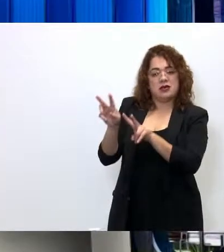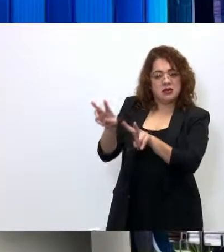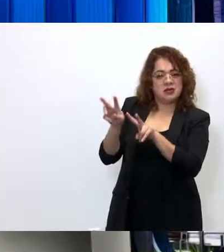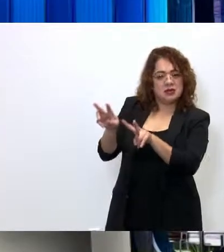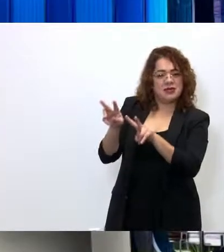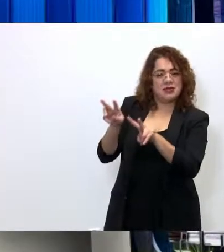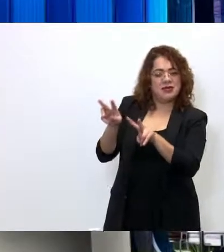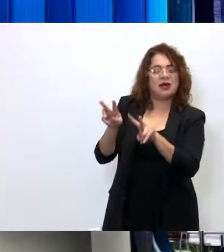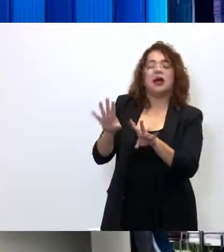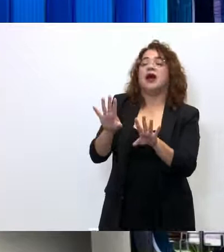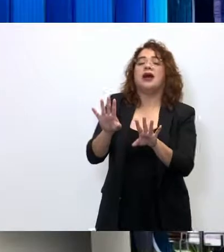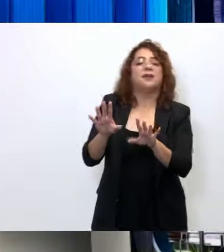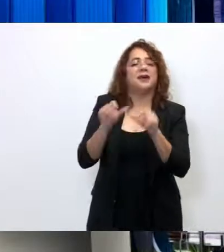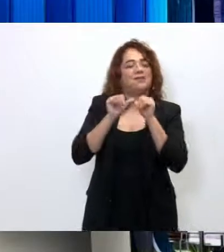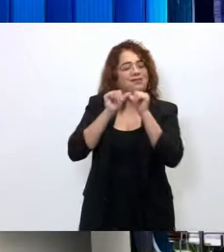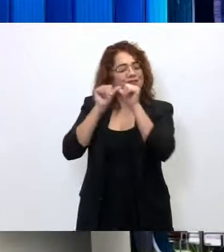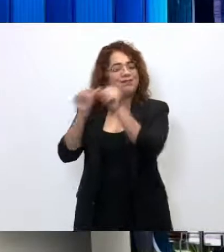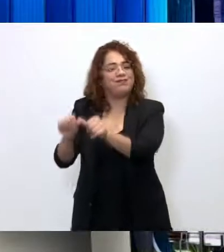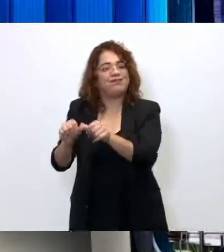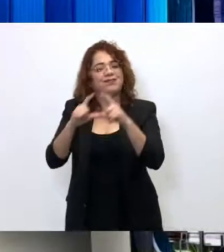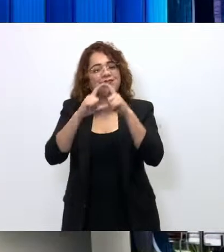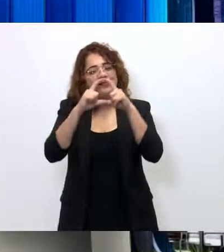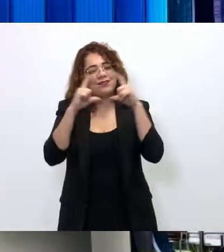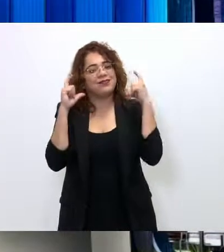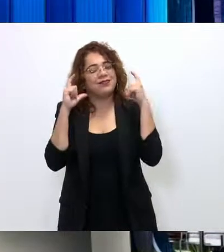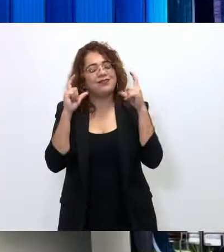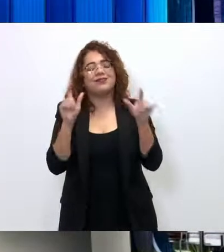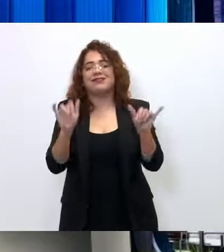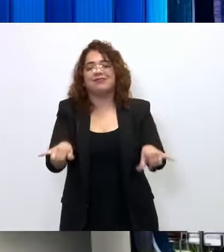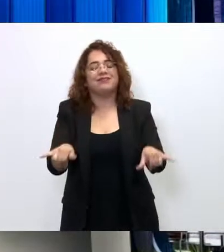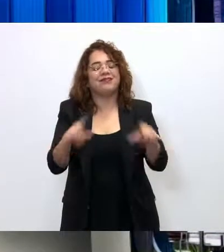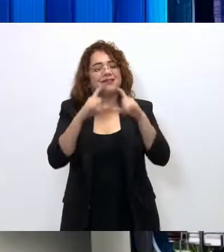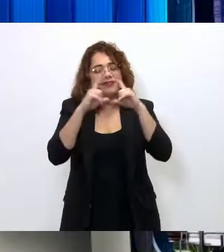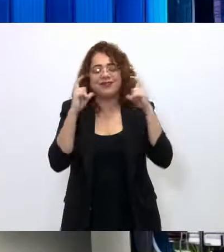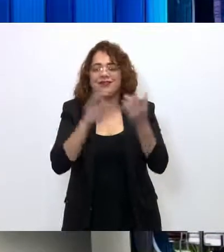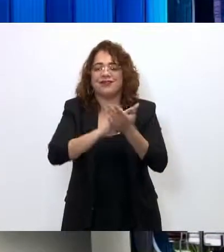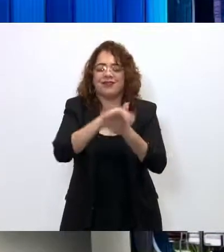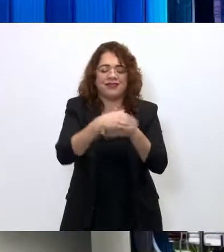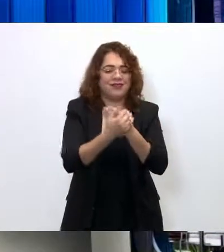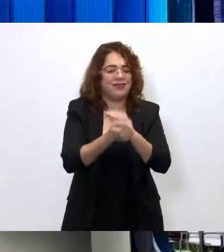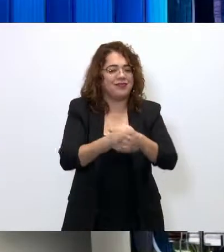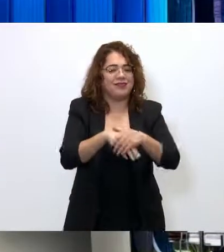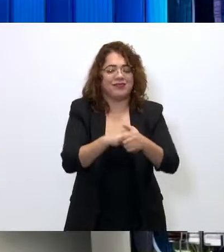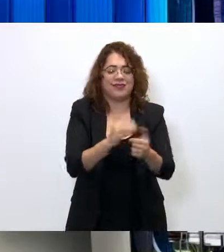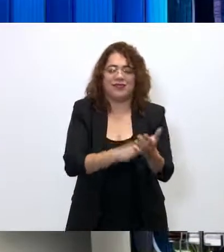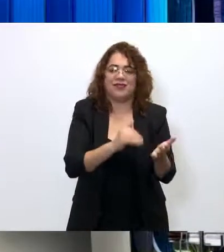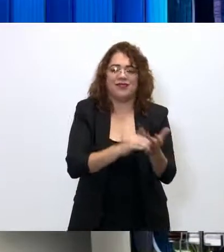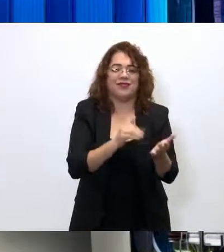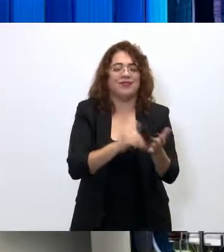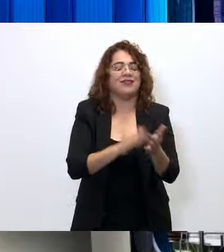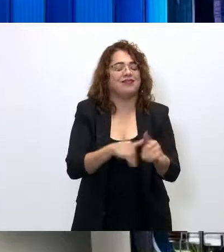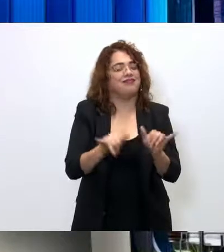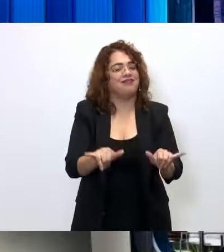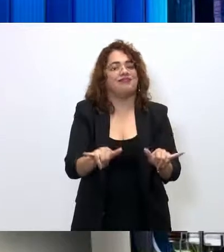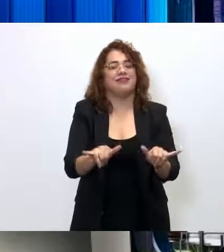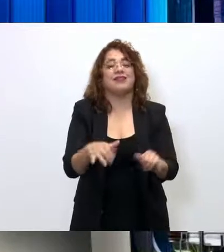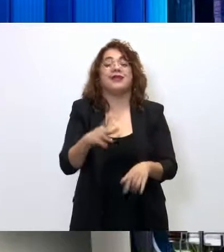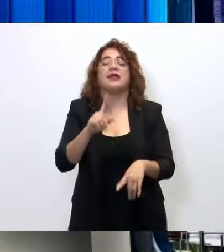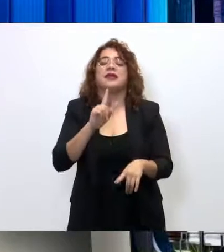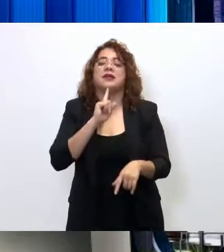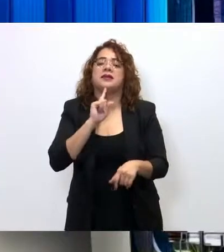We have to practice strong physical distancing. We have to keep washing our hands, and we absolutely have to make sure that we're getting